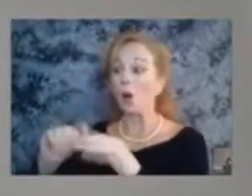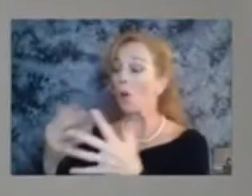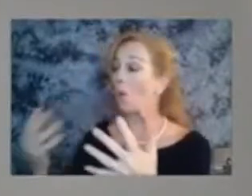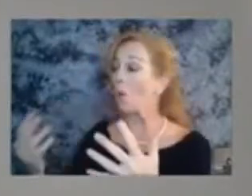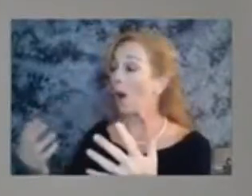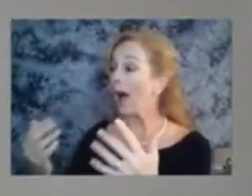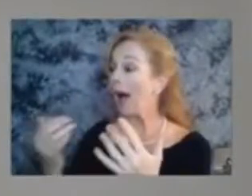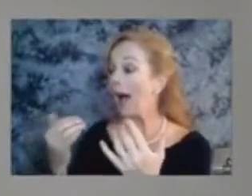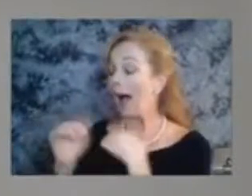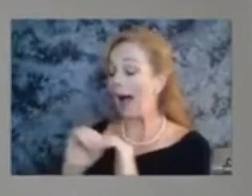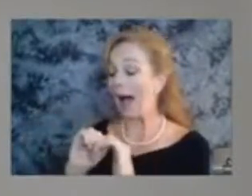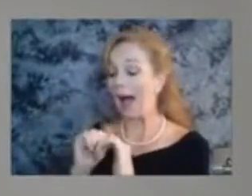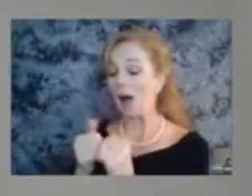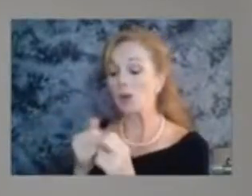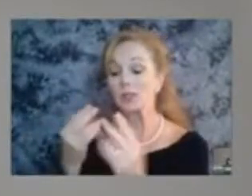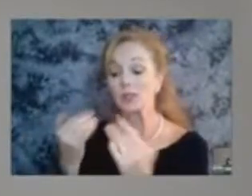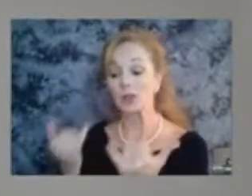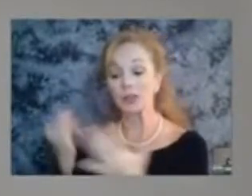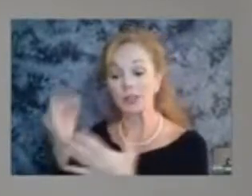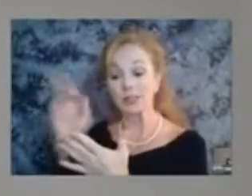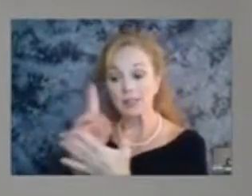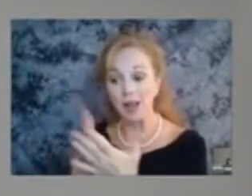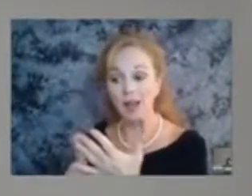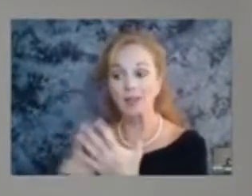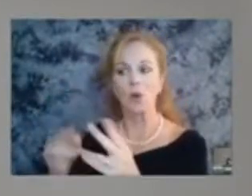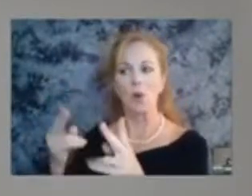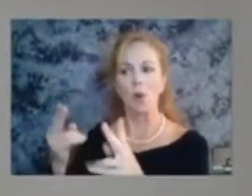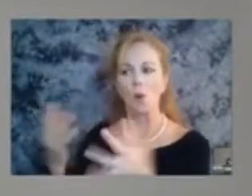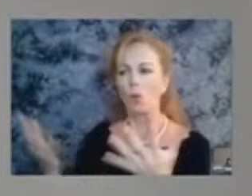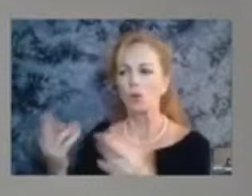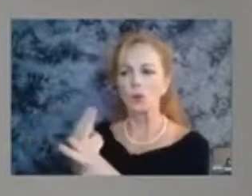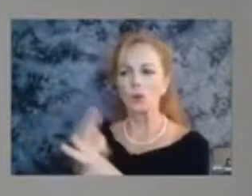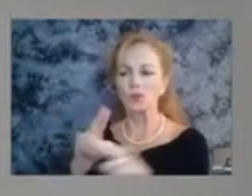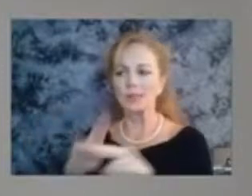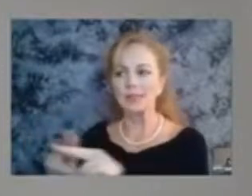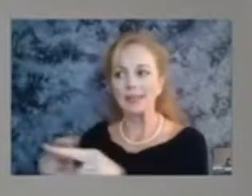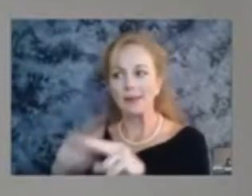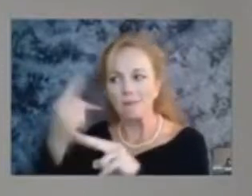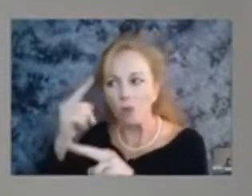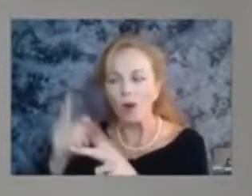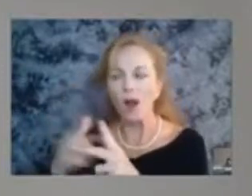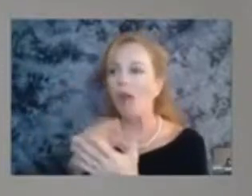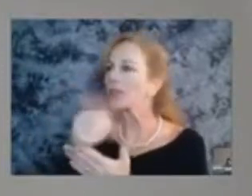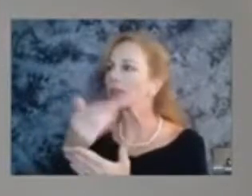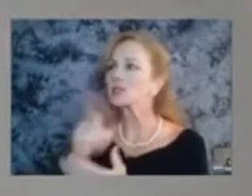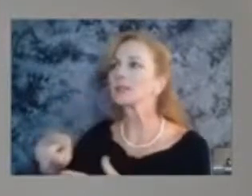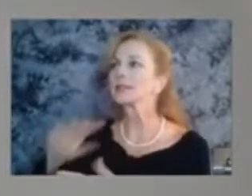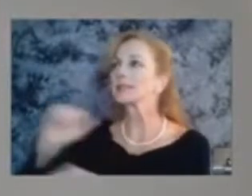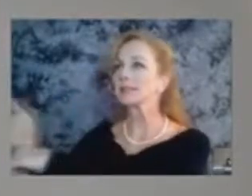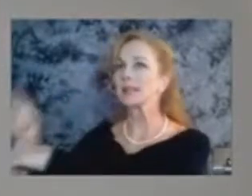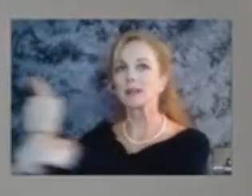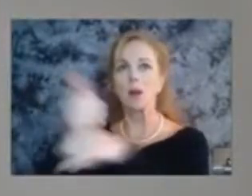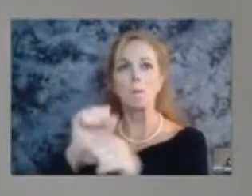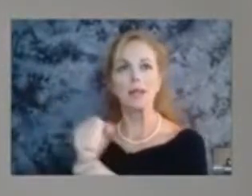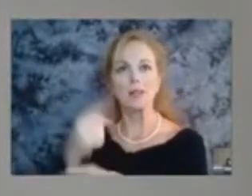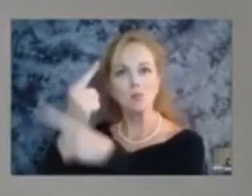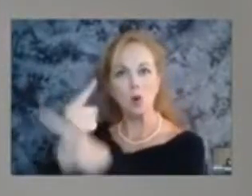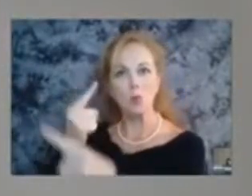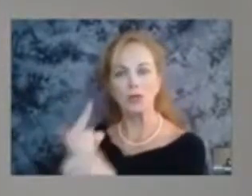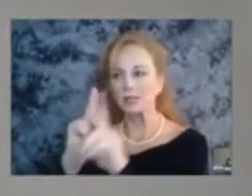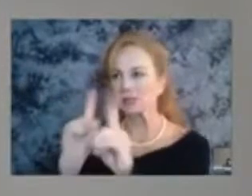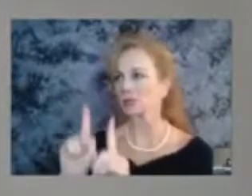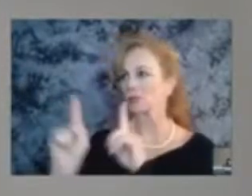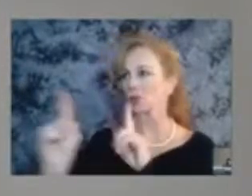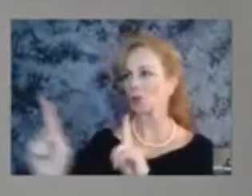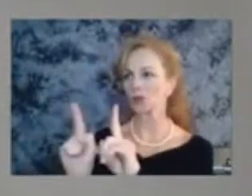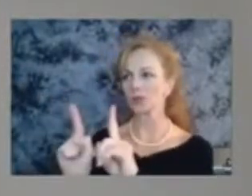we reconfigure the seating, other things that might be in that area in order to make it appropriately social distanced? And